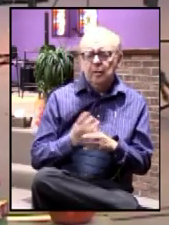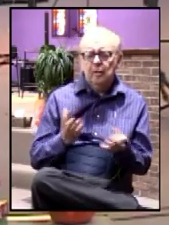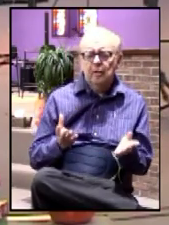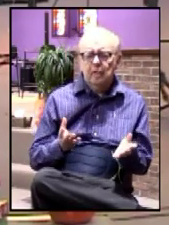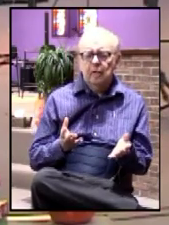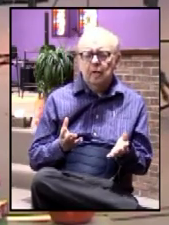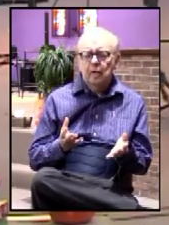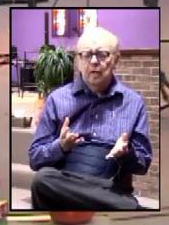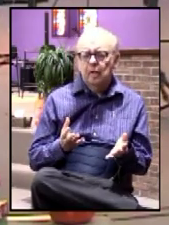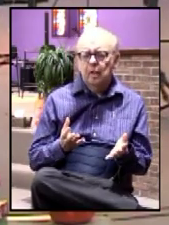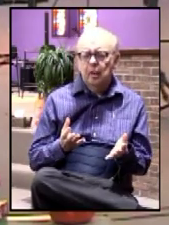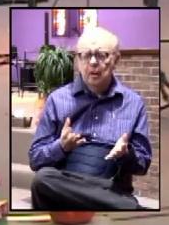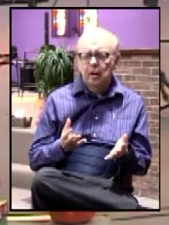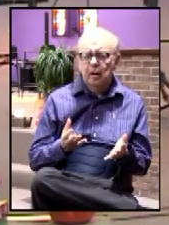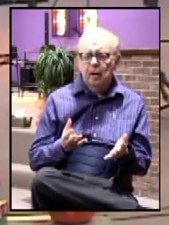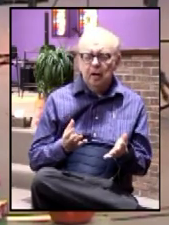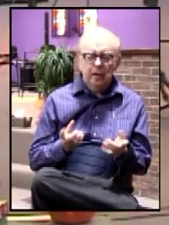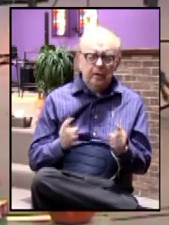world.